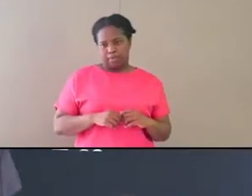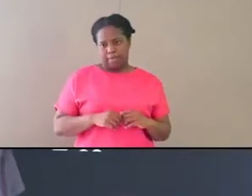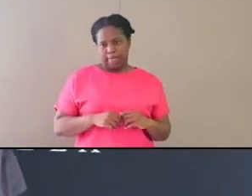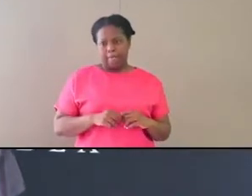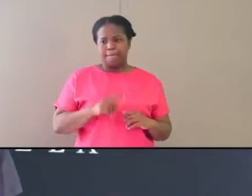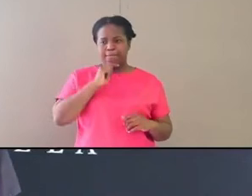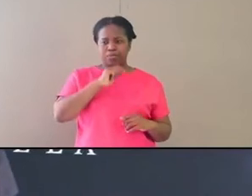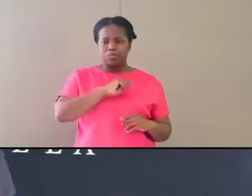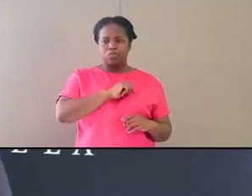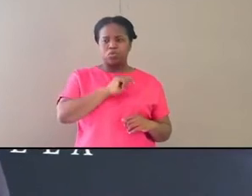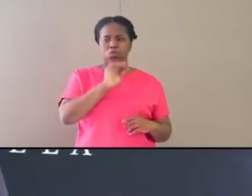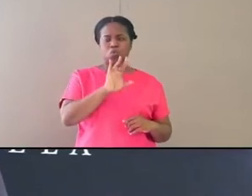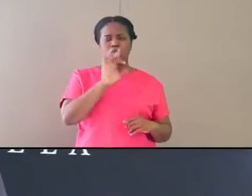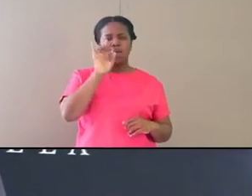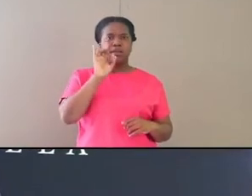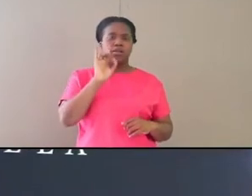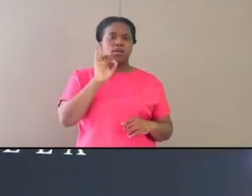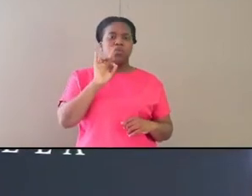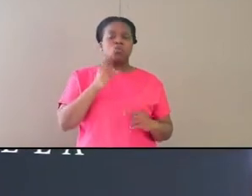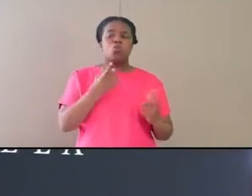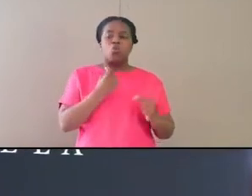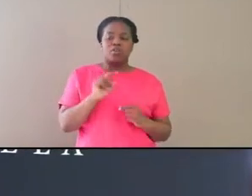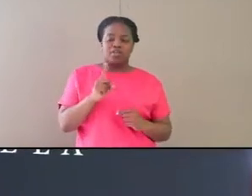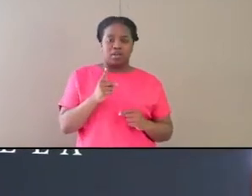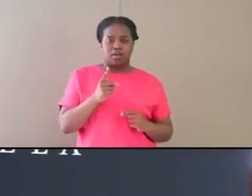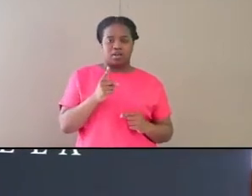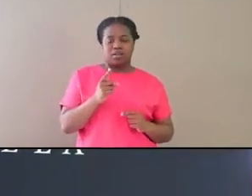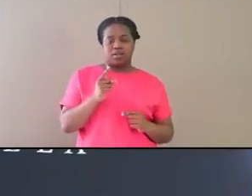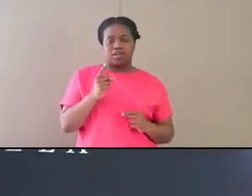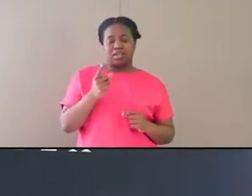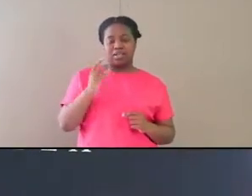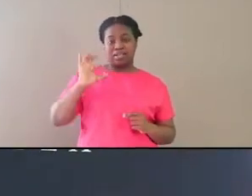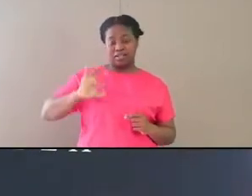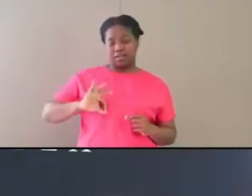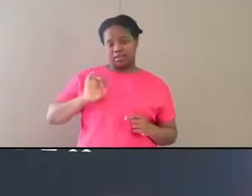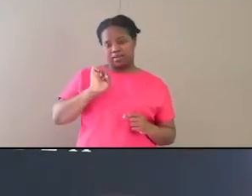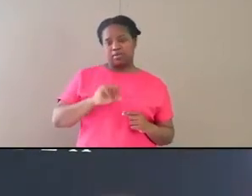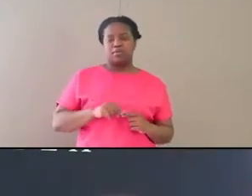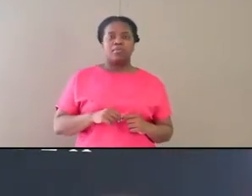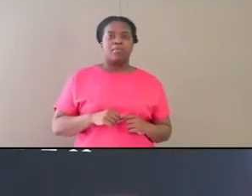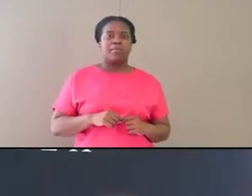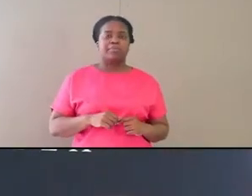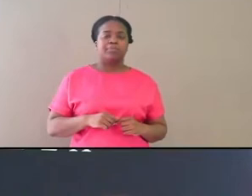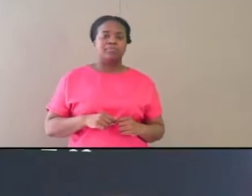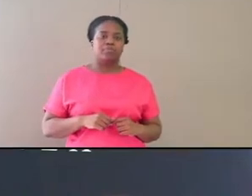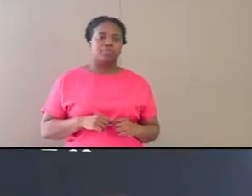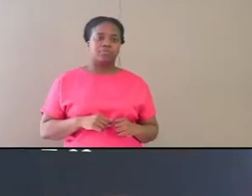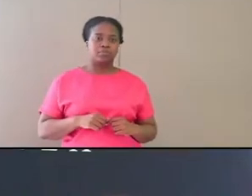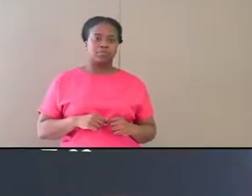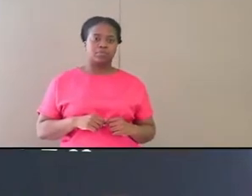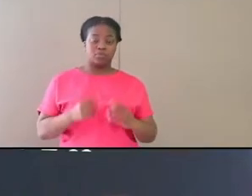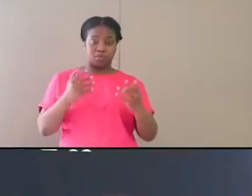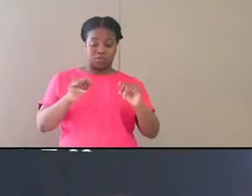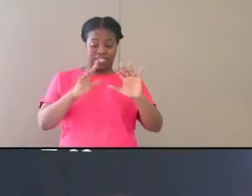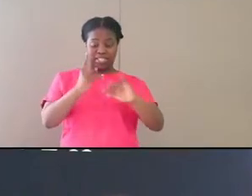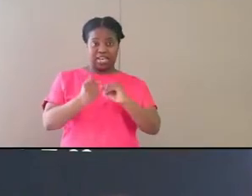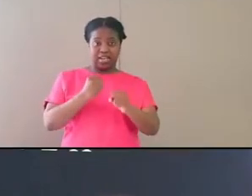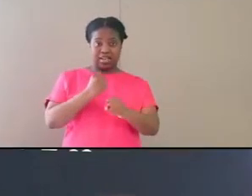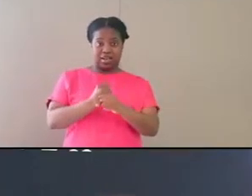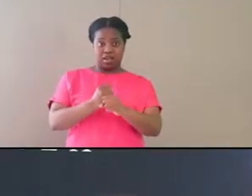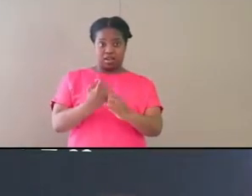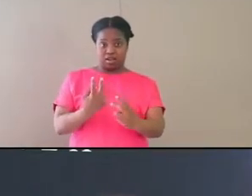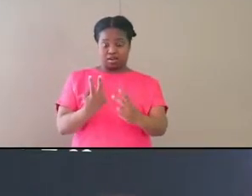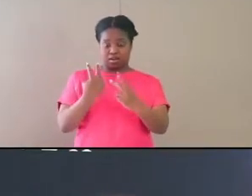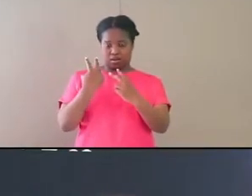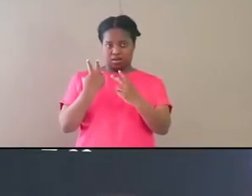really, it's about choosing an option and phasing it in. Okay. Now, I'm going to just talk a little bit about the 10-year review, and then